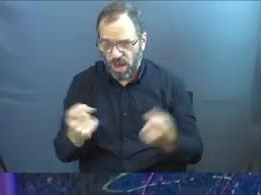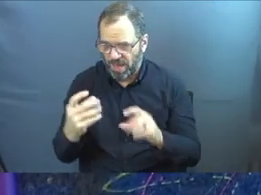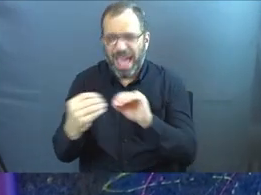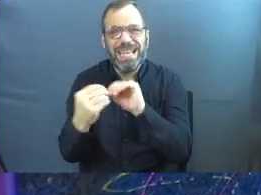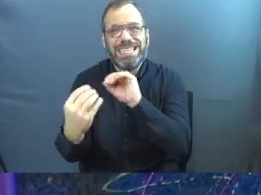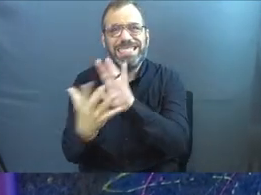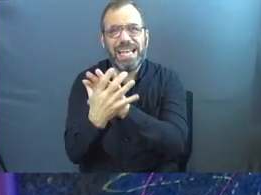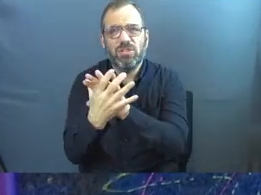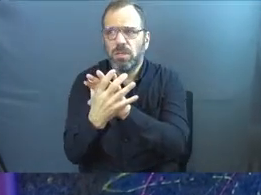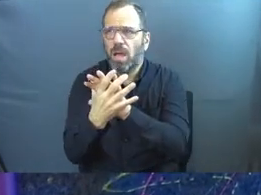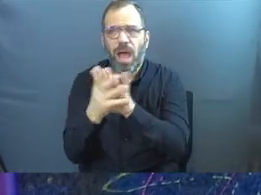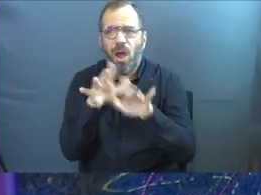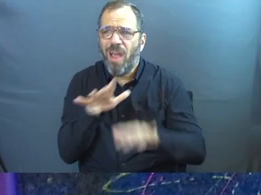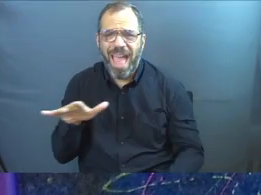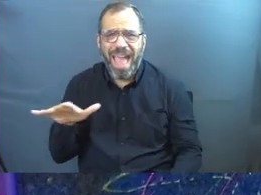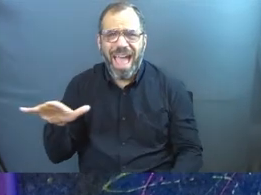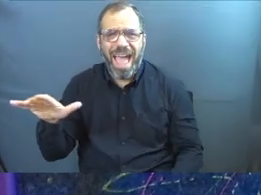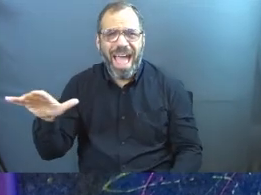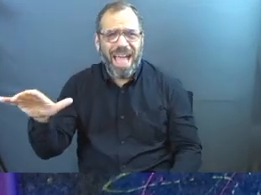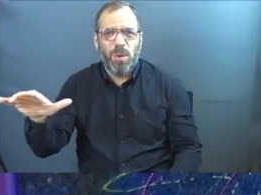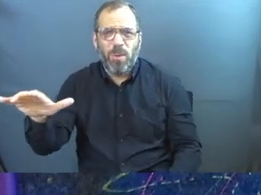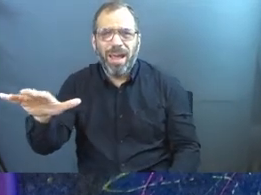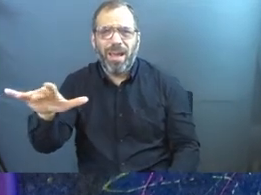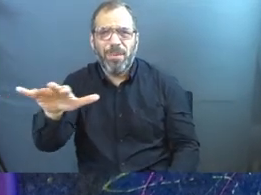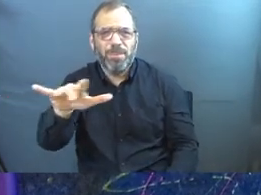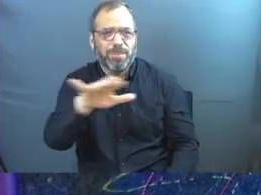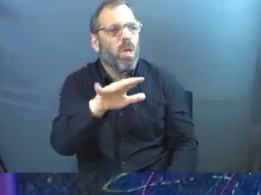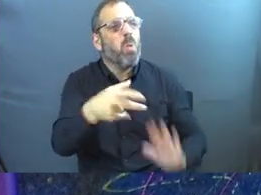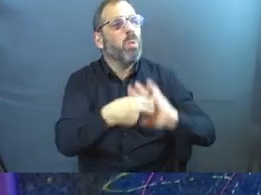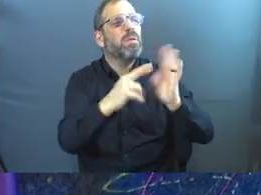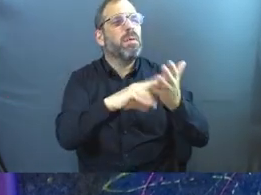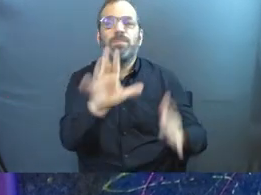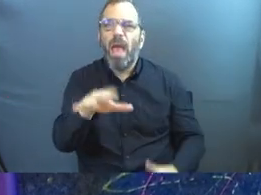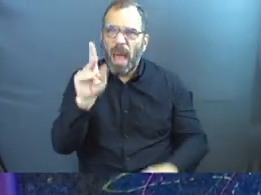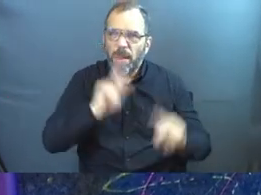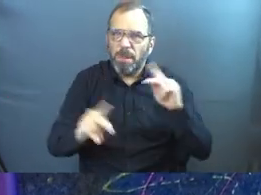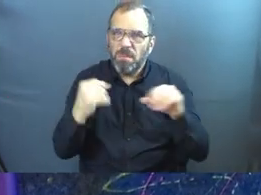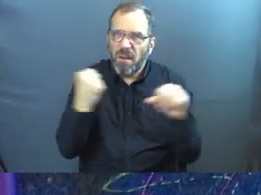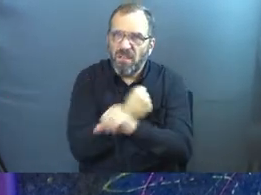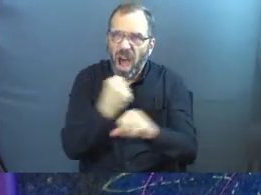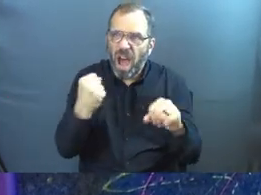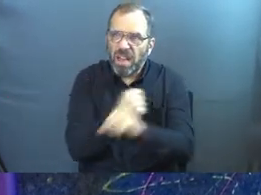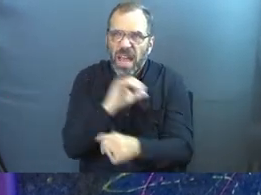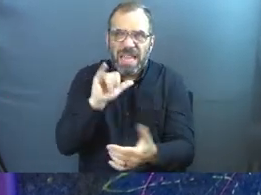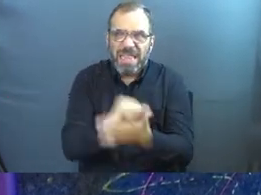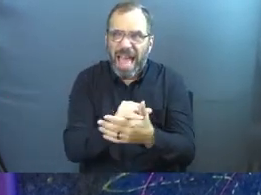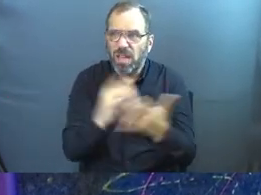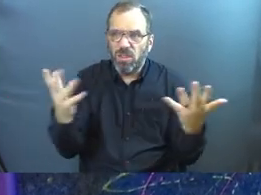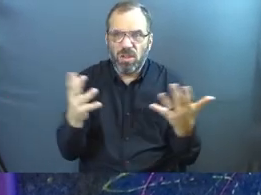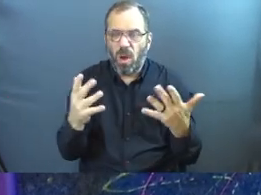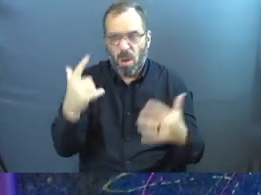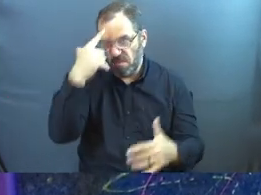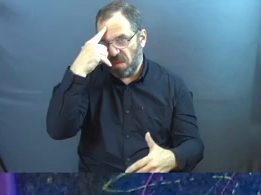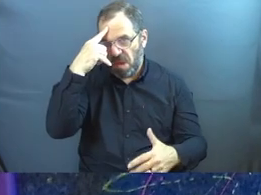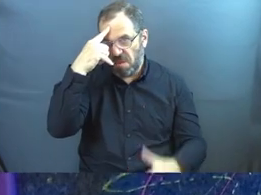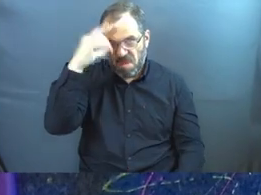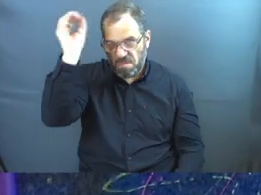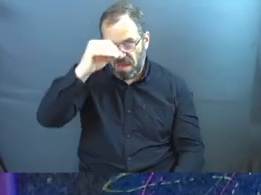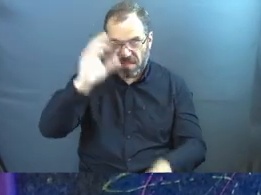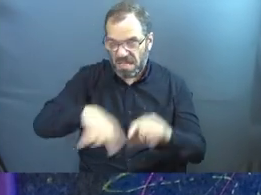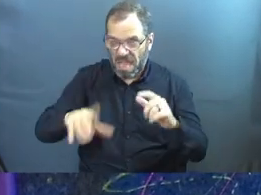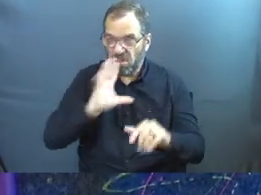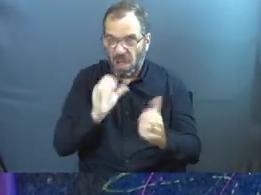and contention are everywhere. Wait, what do you mean? You mean people are fighting so much, they're so polarized in their opinions, they can't even